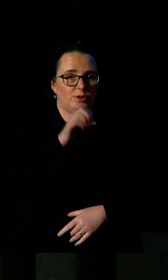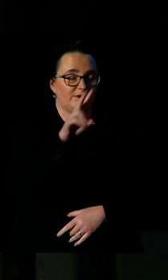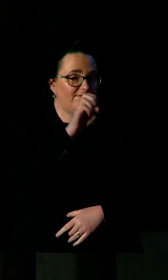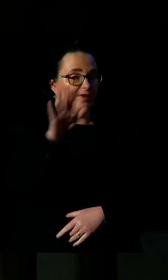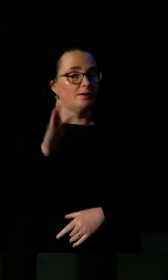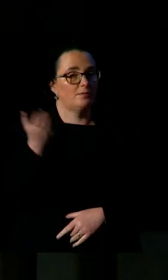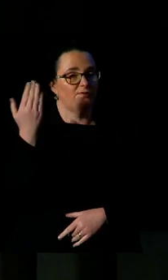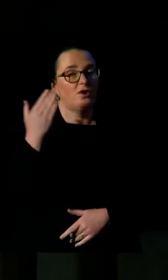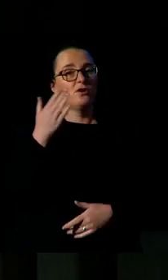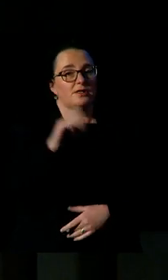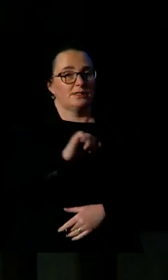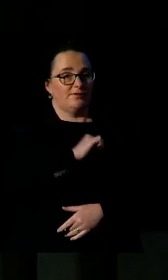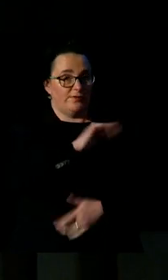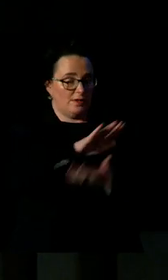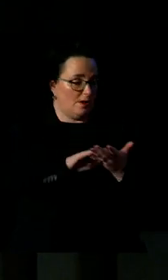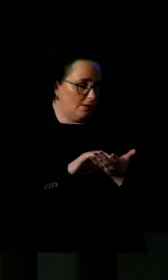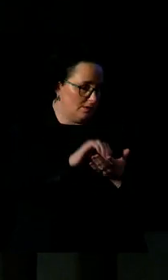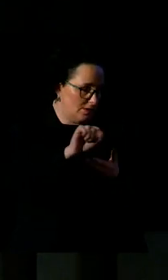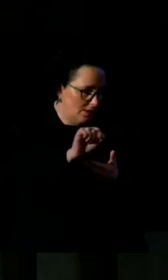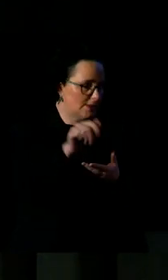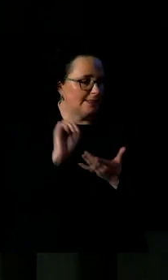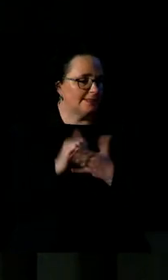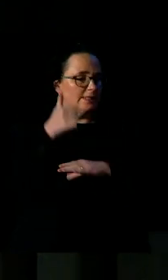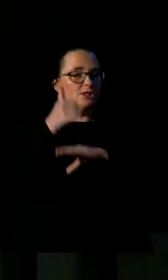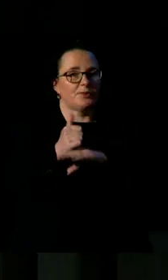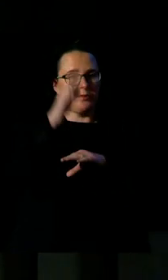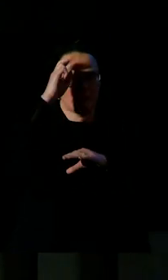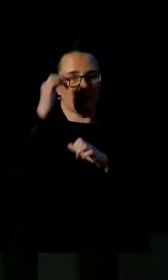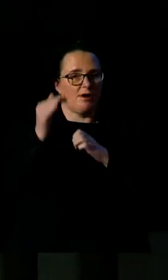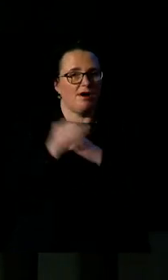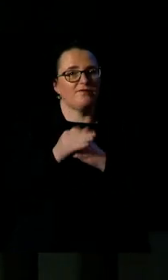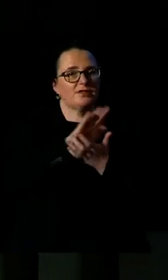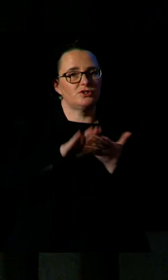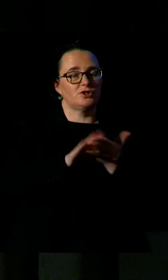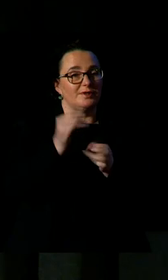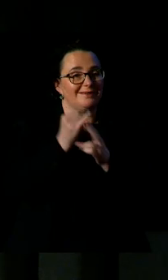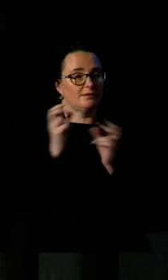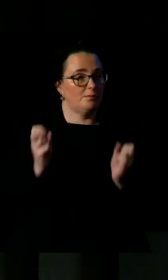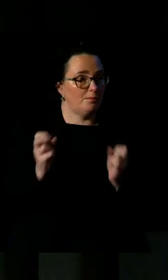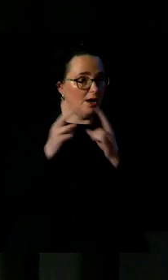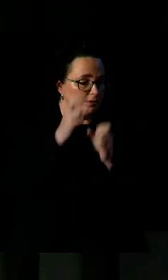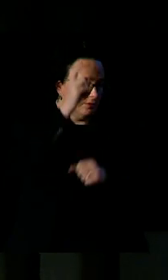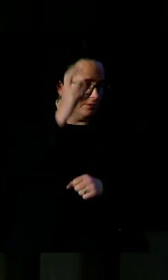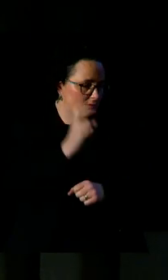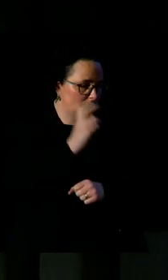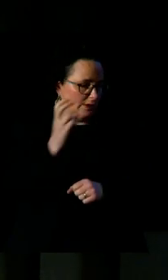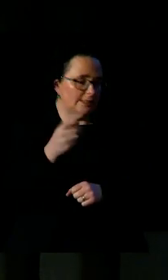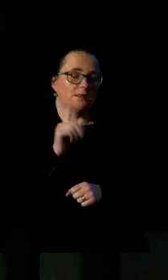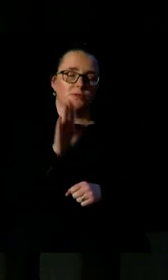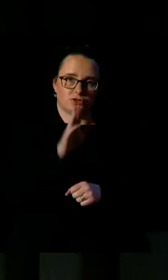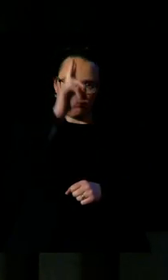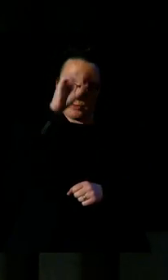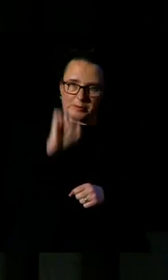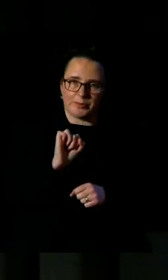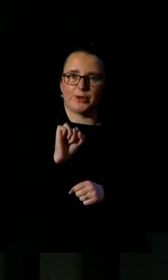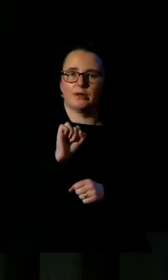Simone Weil, Holocaust survivor and founder of the Memorial de la Shoah in Paris, reminds us of the importance of keeping